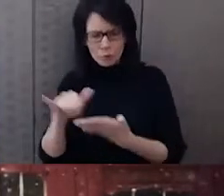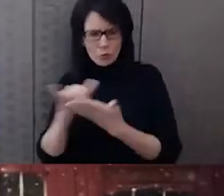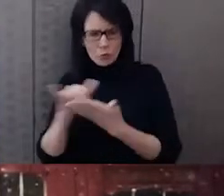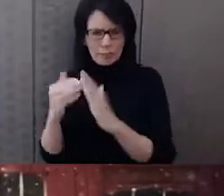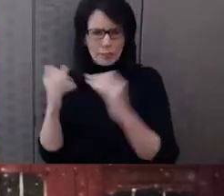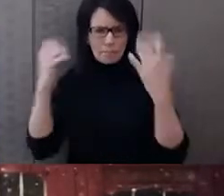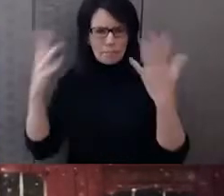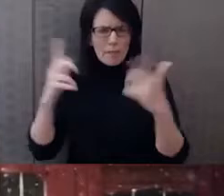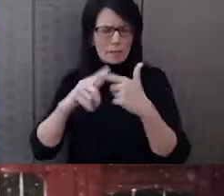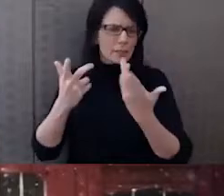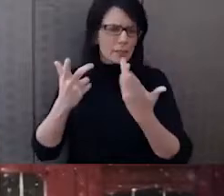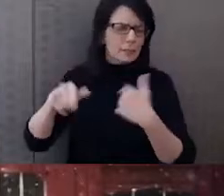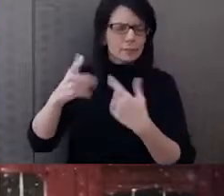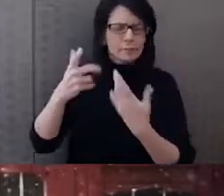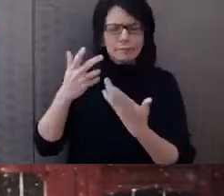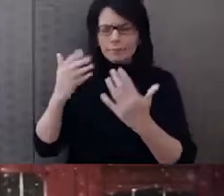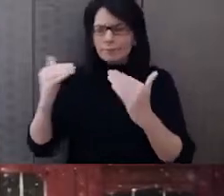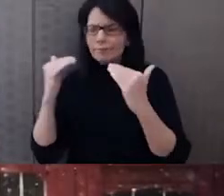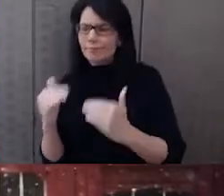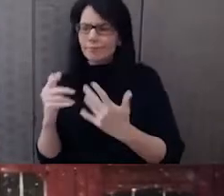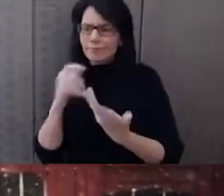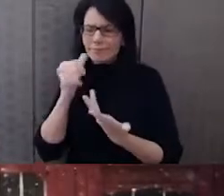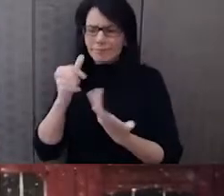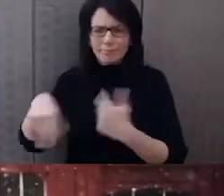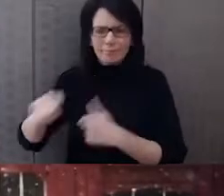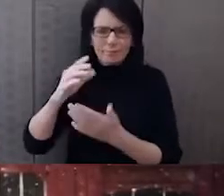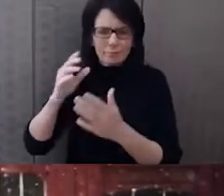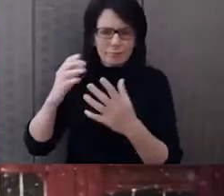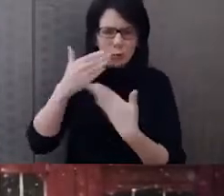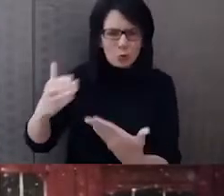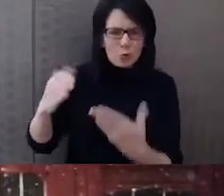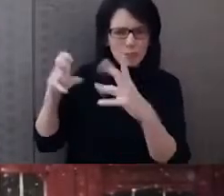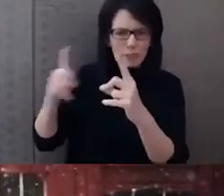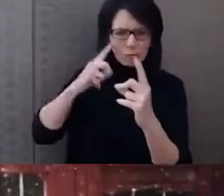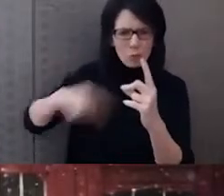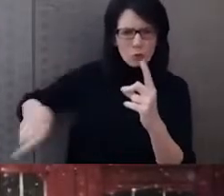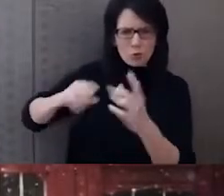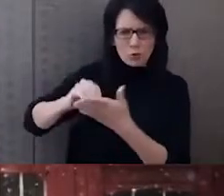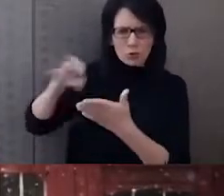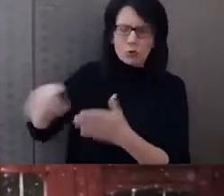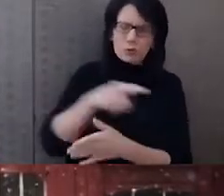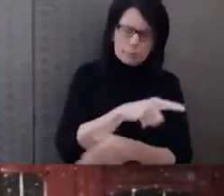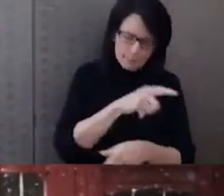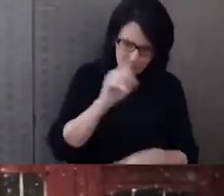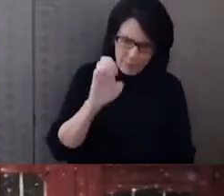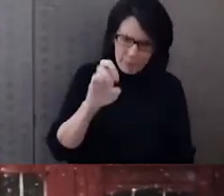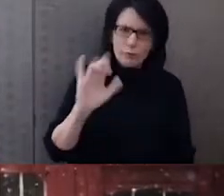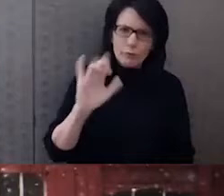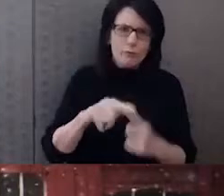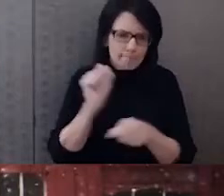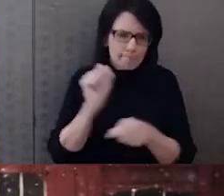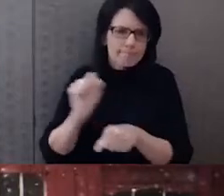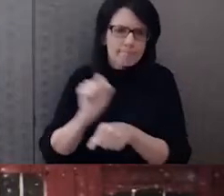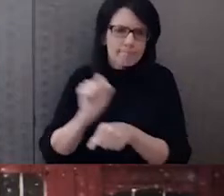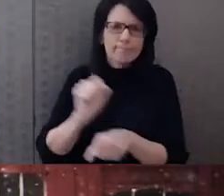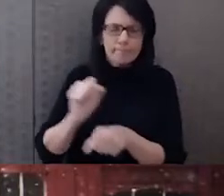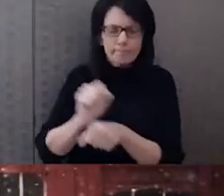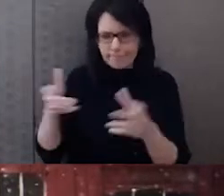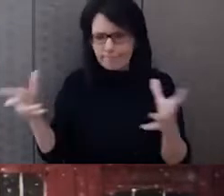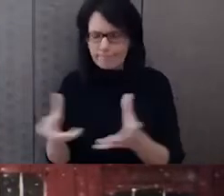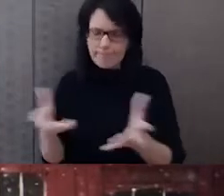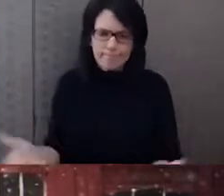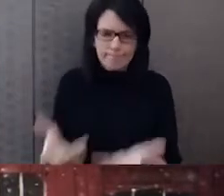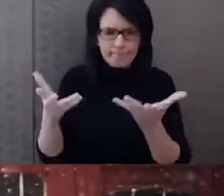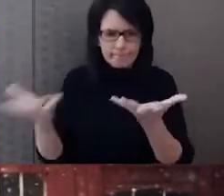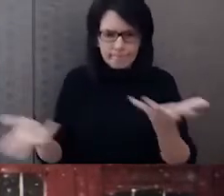Eric contributes his time and his leadership to public interest organizations and justice-minded bar associations while